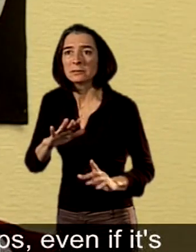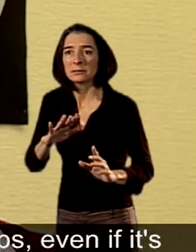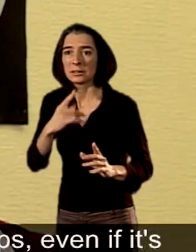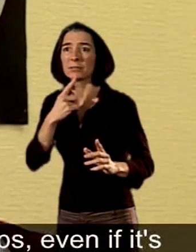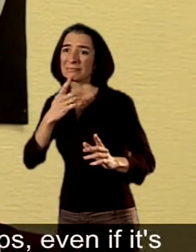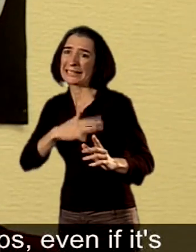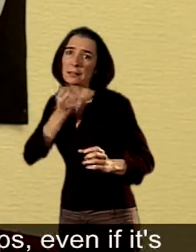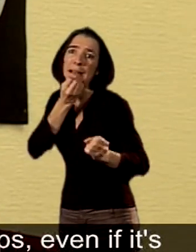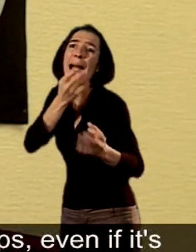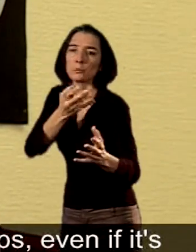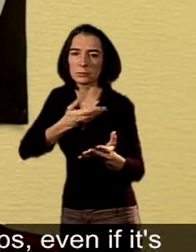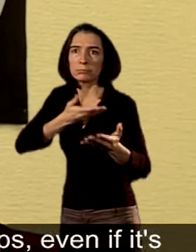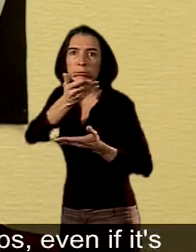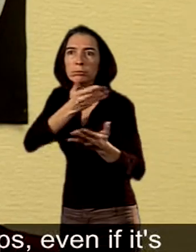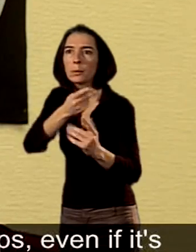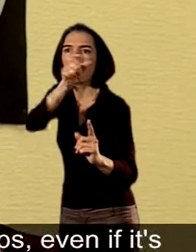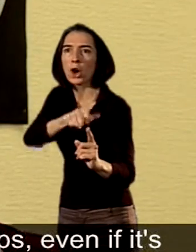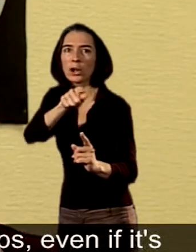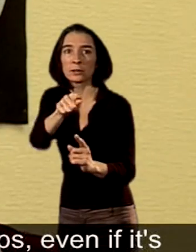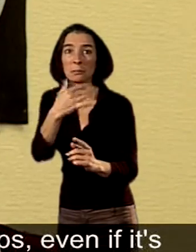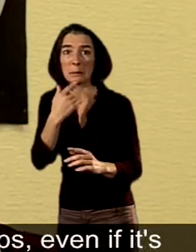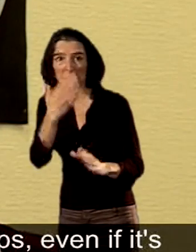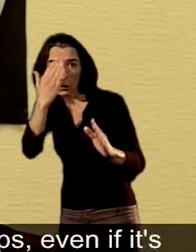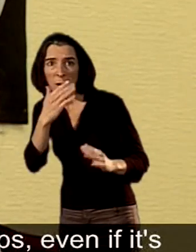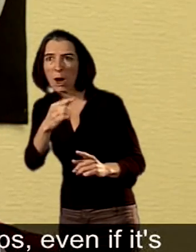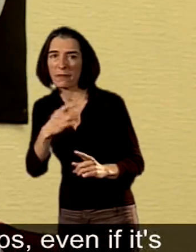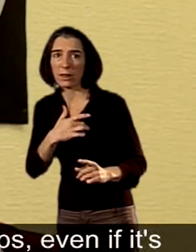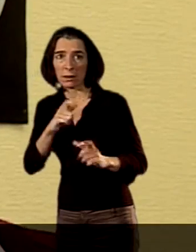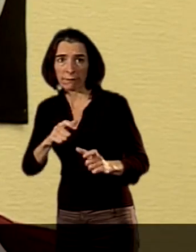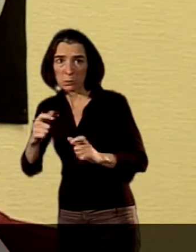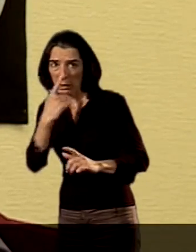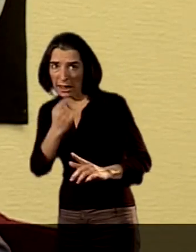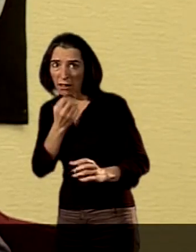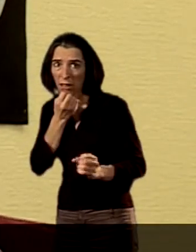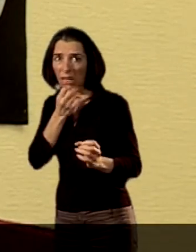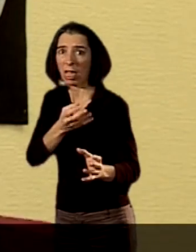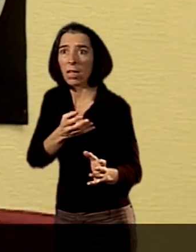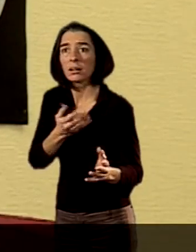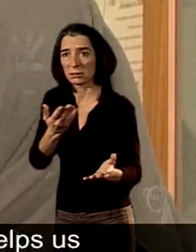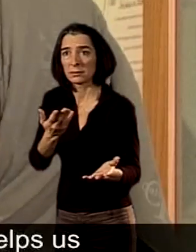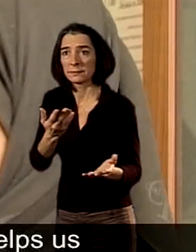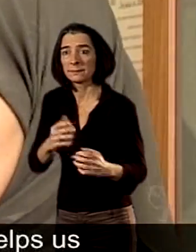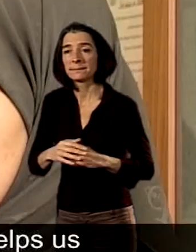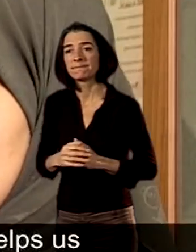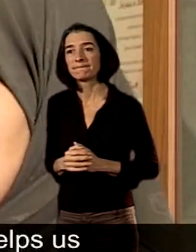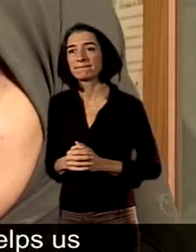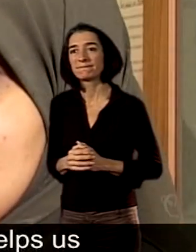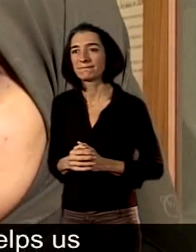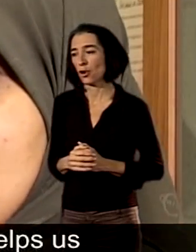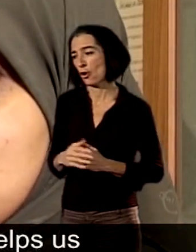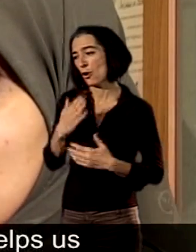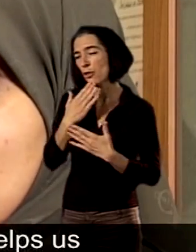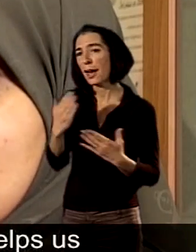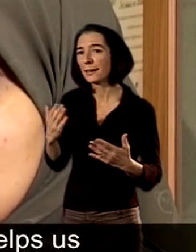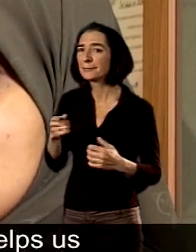talking to someone always helps, even if it's someone you don't know before, but you kind of feel comfortable with them. Thanks, Shiny. I mean,